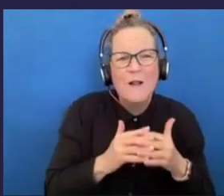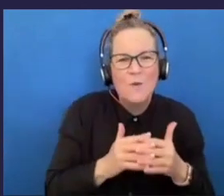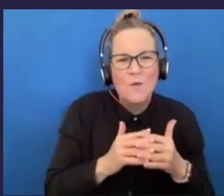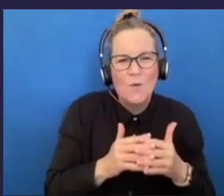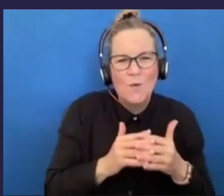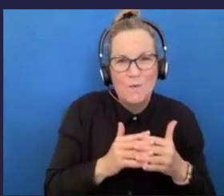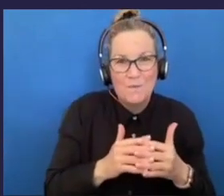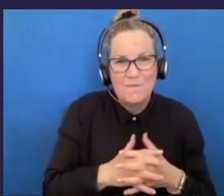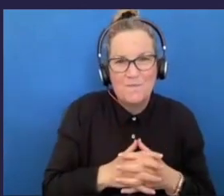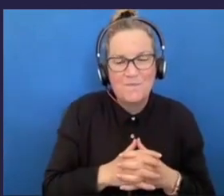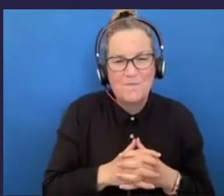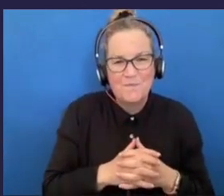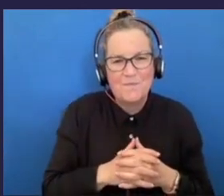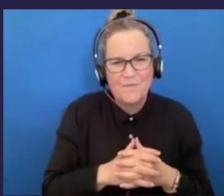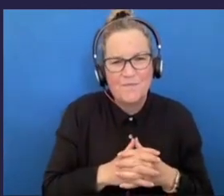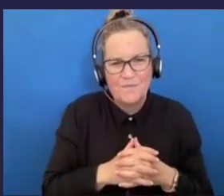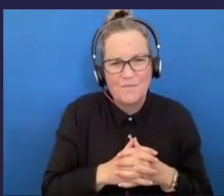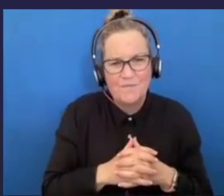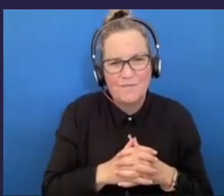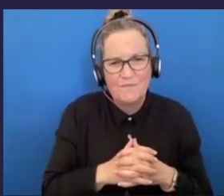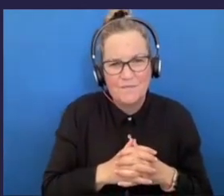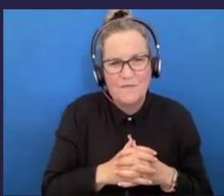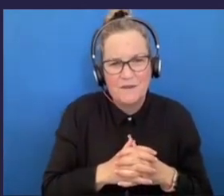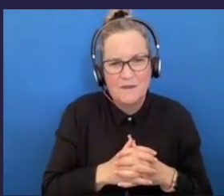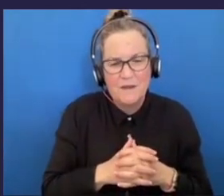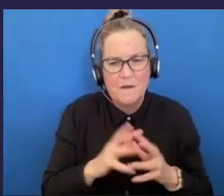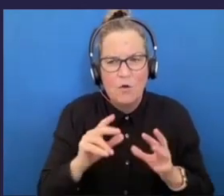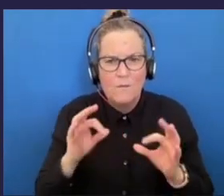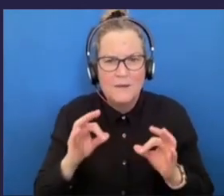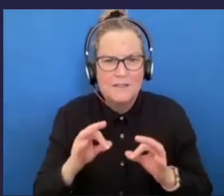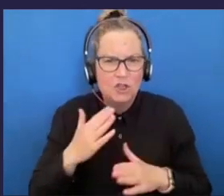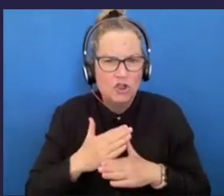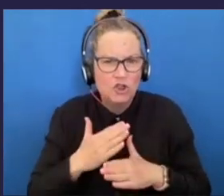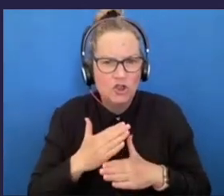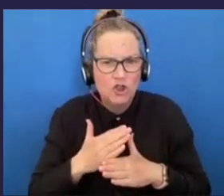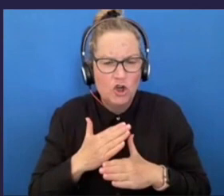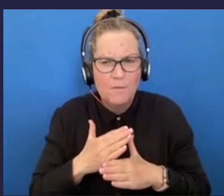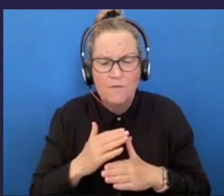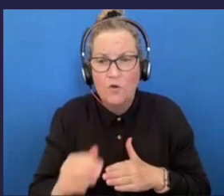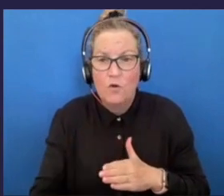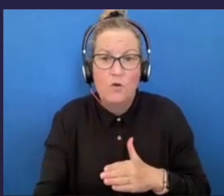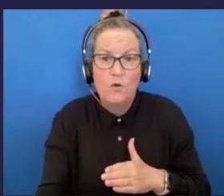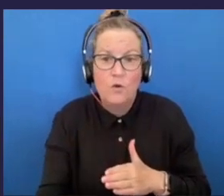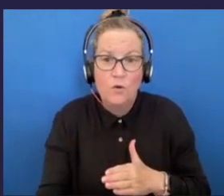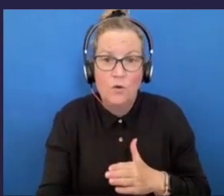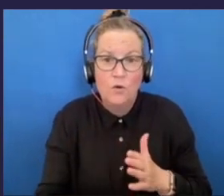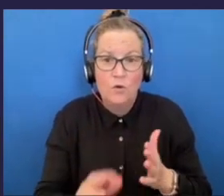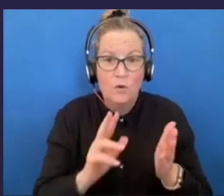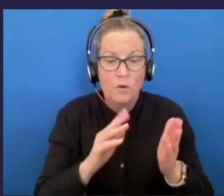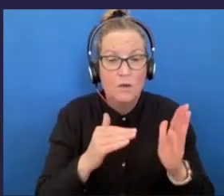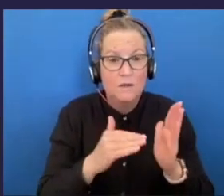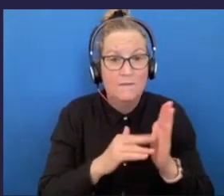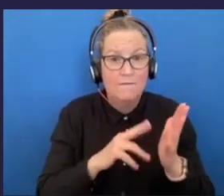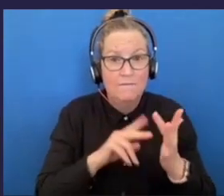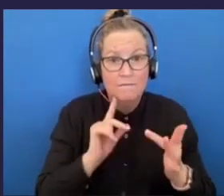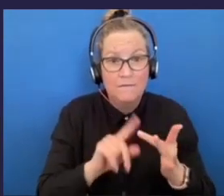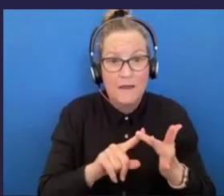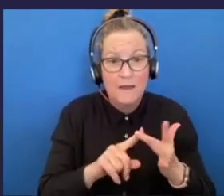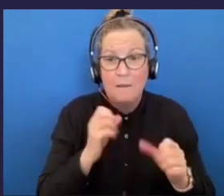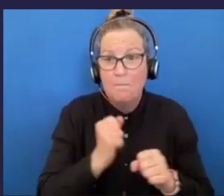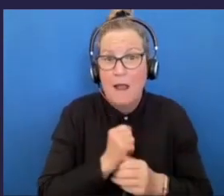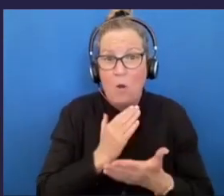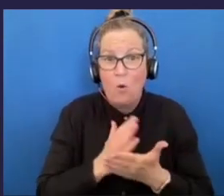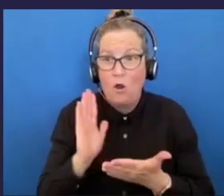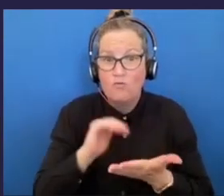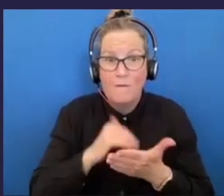is, how does someone need to look for a particular role? For Svi, it was really important when he turns up to his job that he's got his